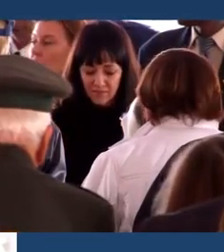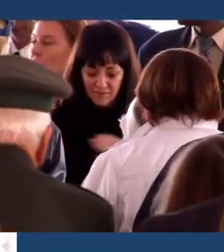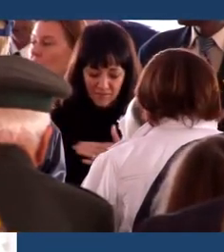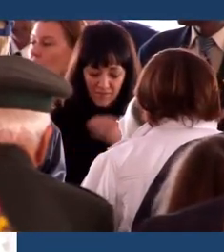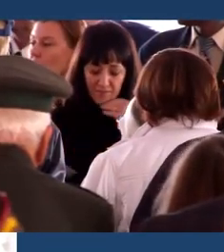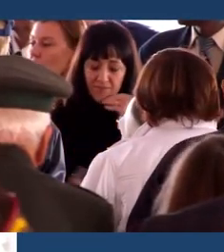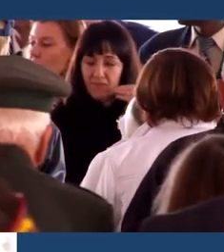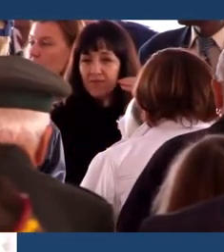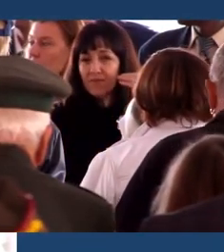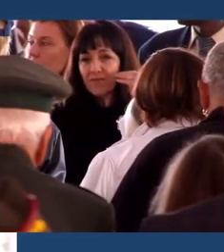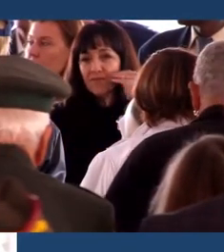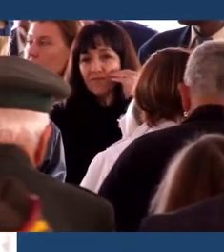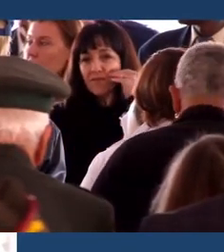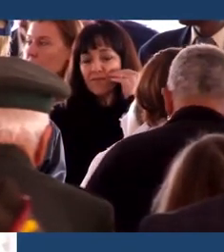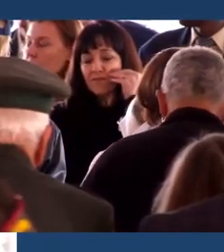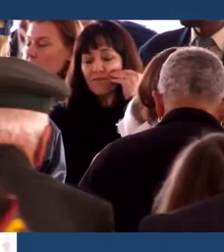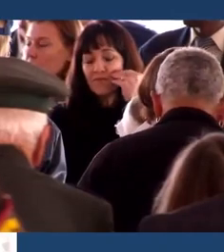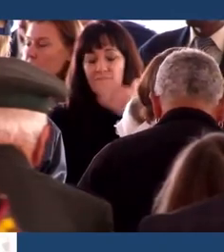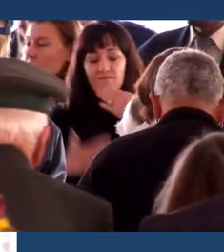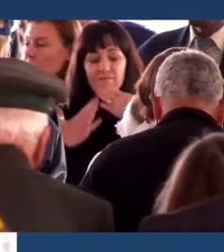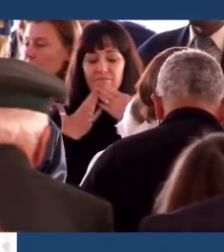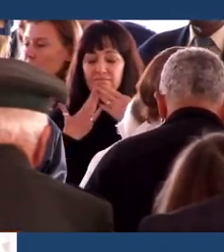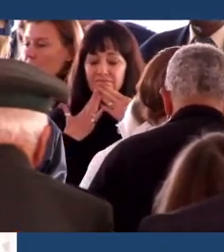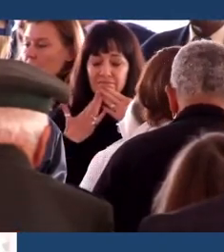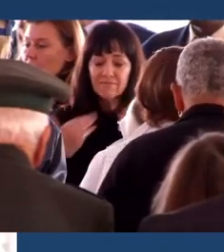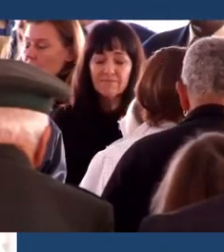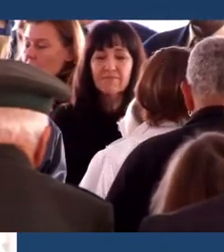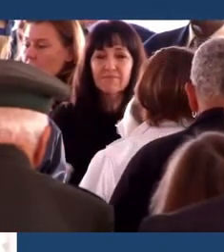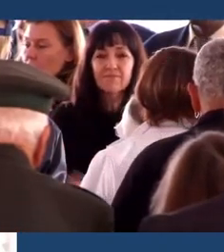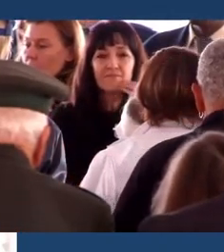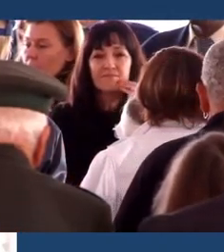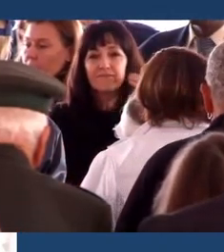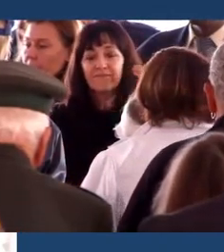my home sweet